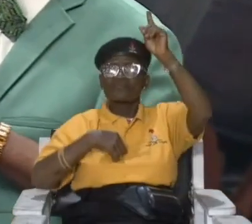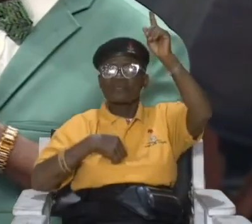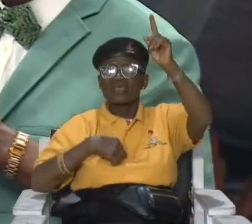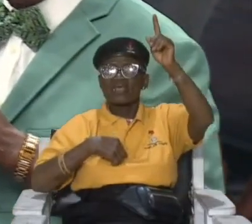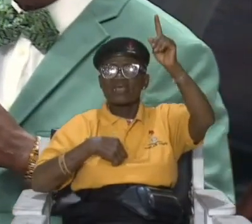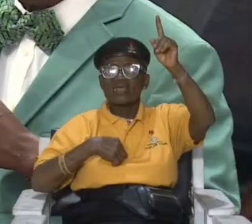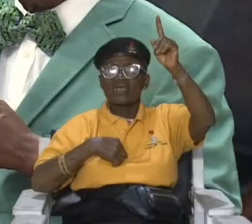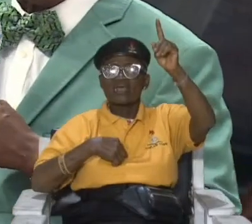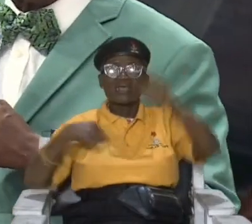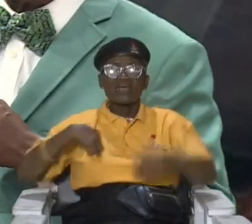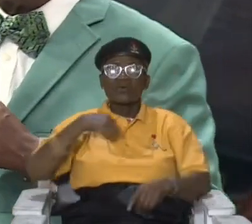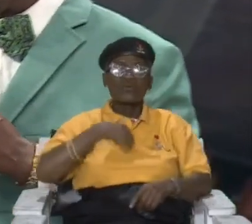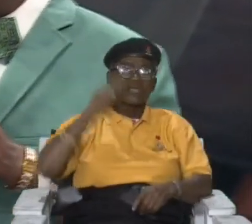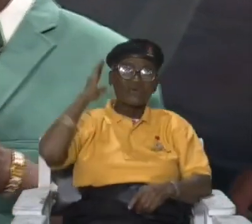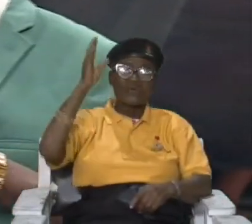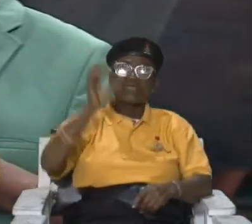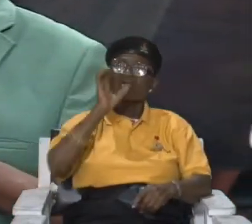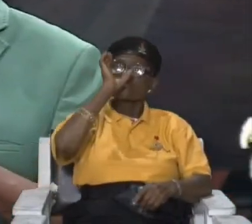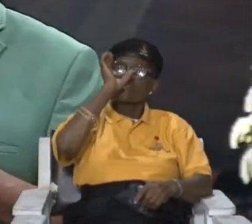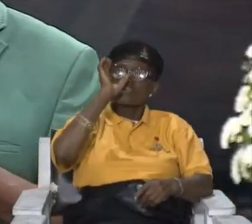We are going to drink it.